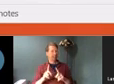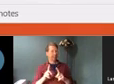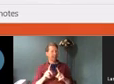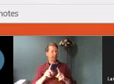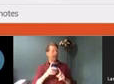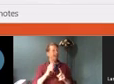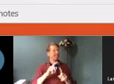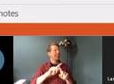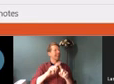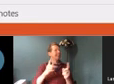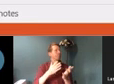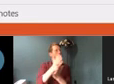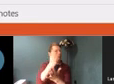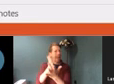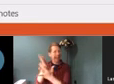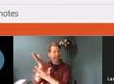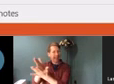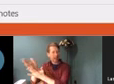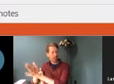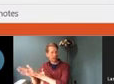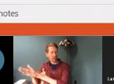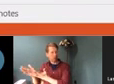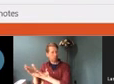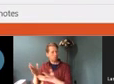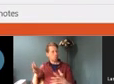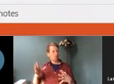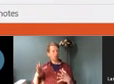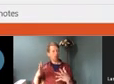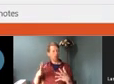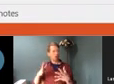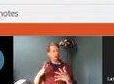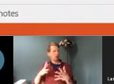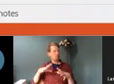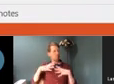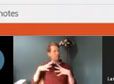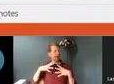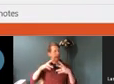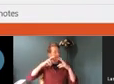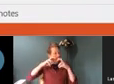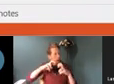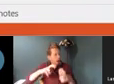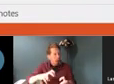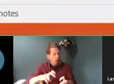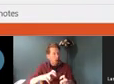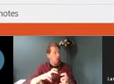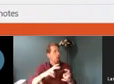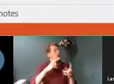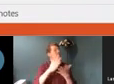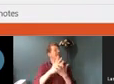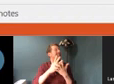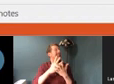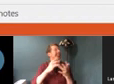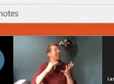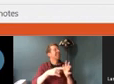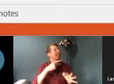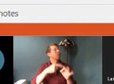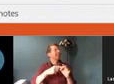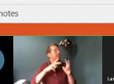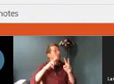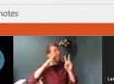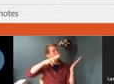different platforms with the different process to prepare it for sequencing. So sequencing is reading the code of the